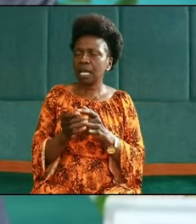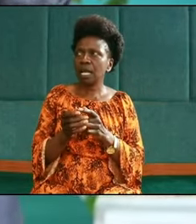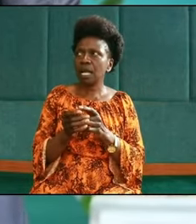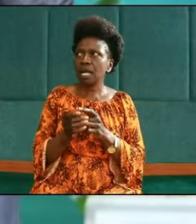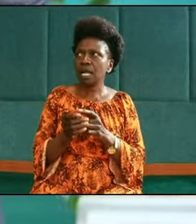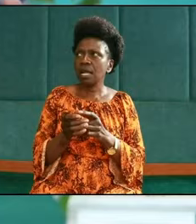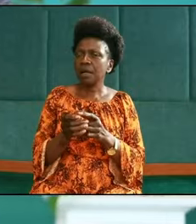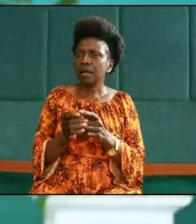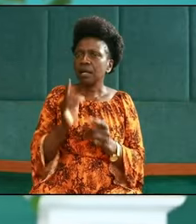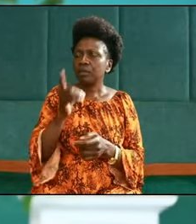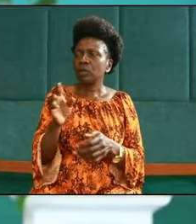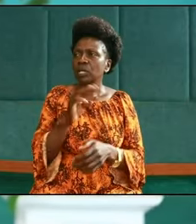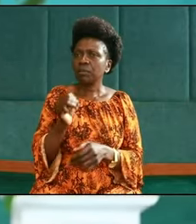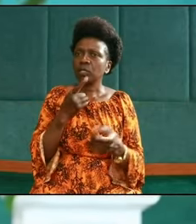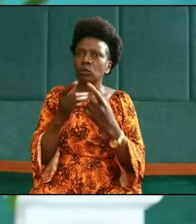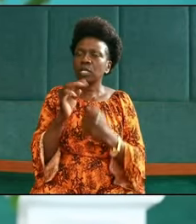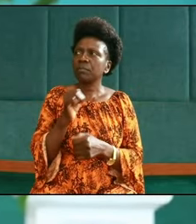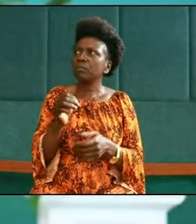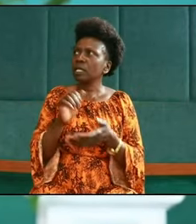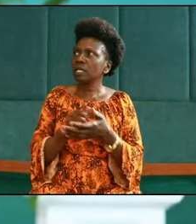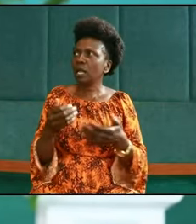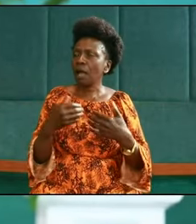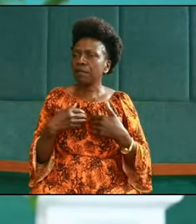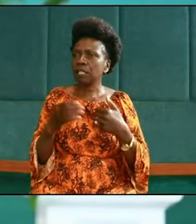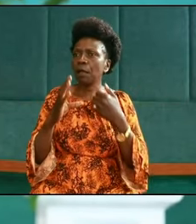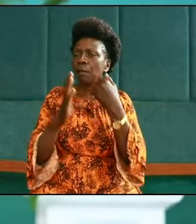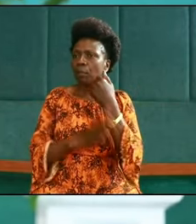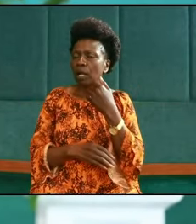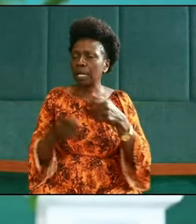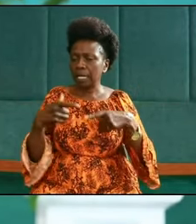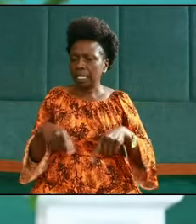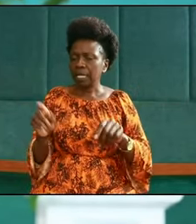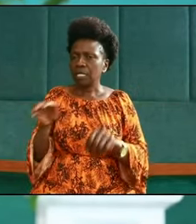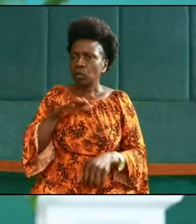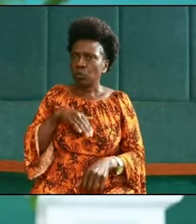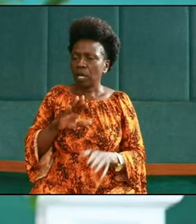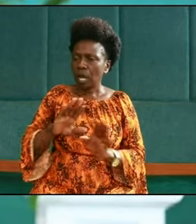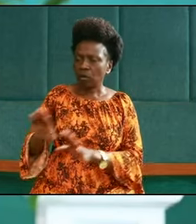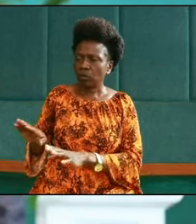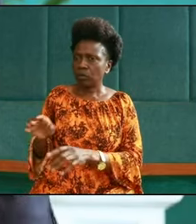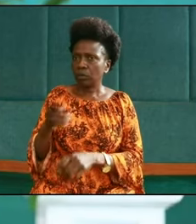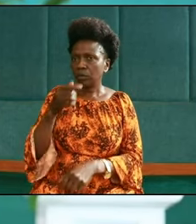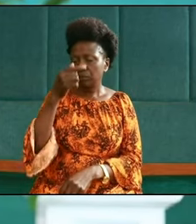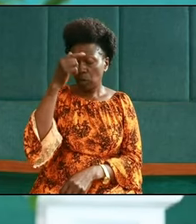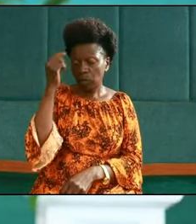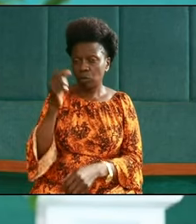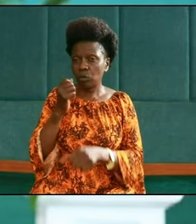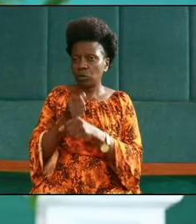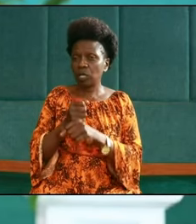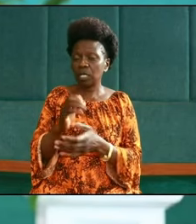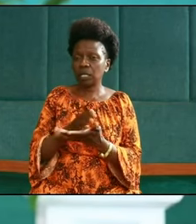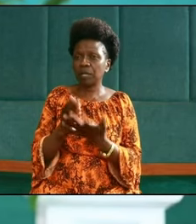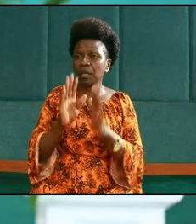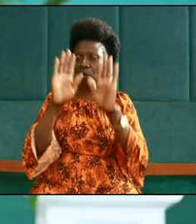in rebuking them, told them that they have the poor. They should let this woman alone because she was doing something